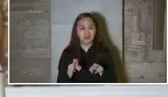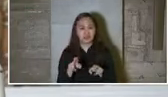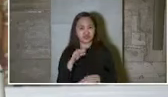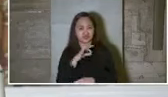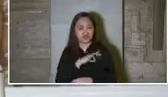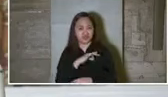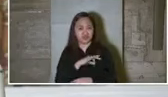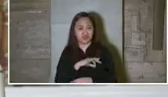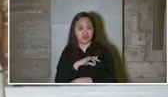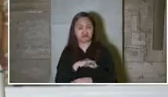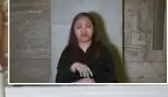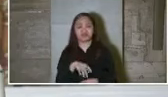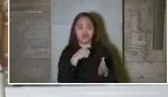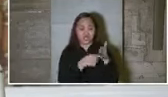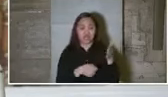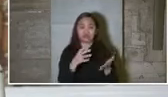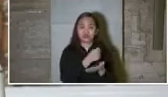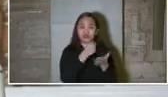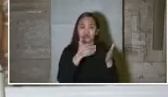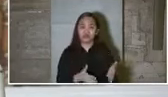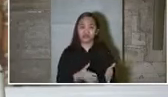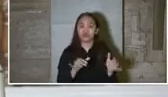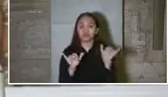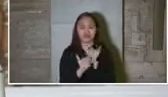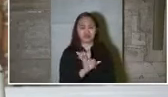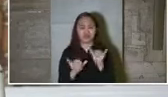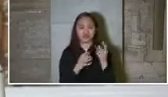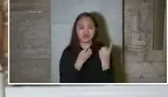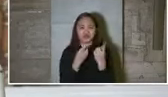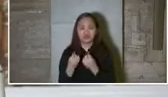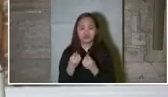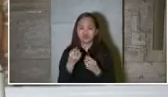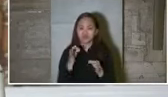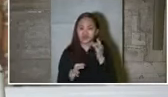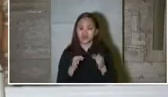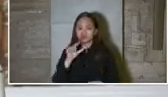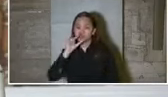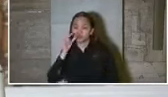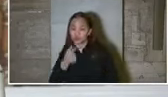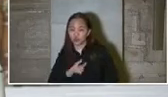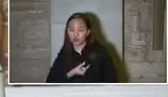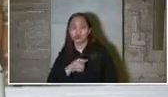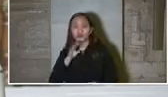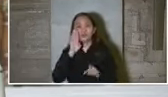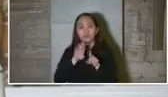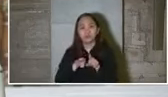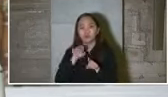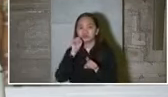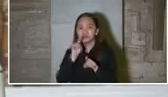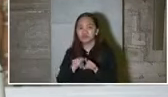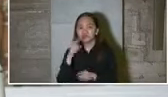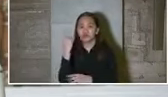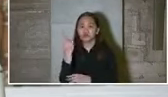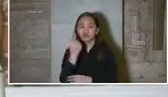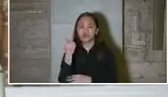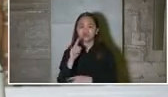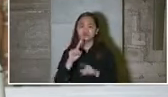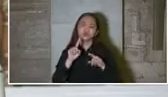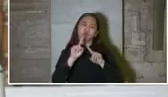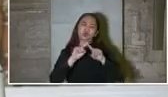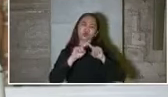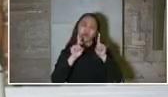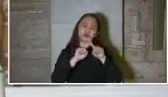not the tax collectors do the same? And if you greet your brothers only, what is